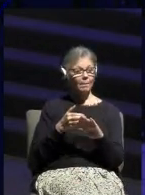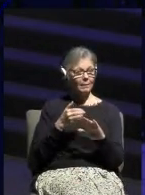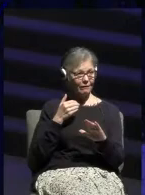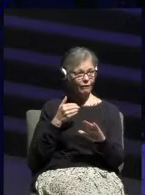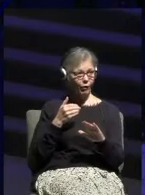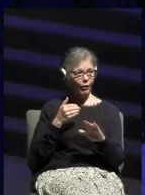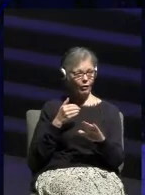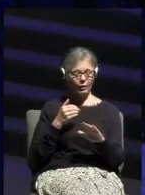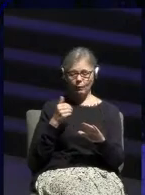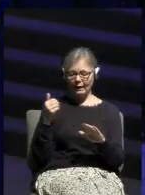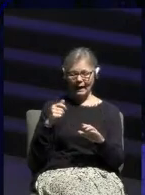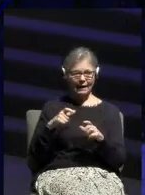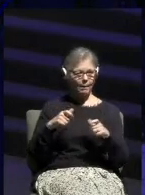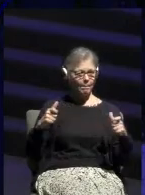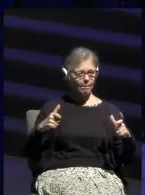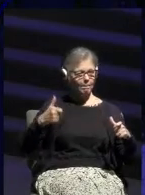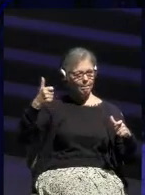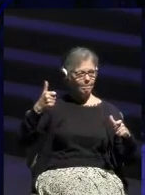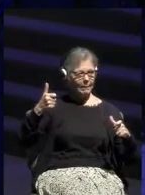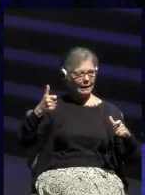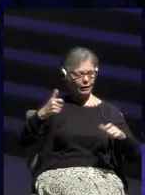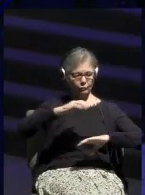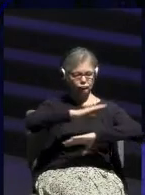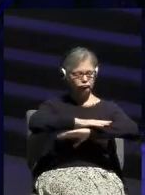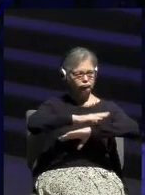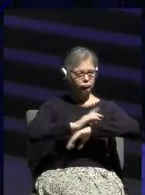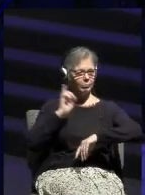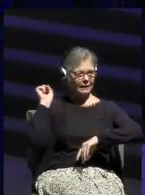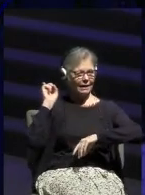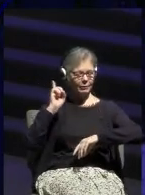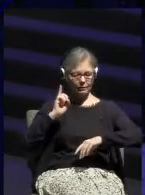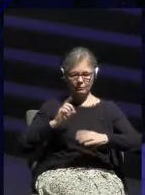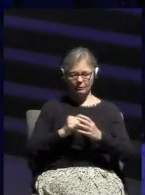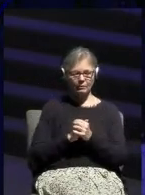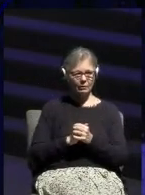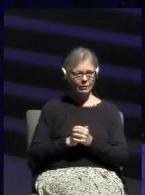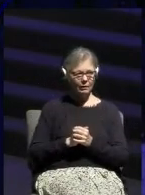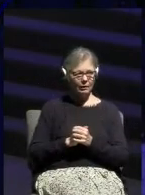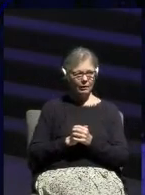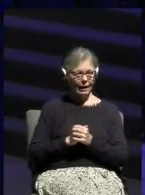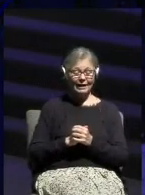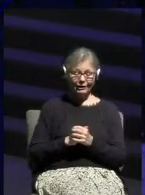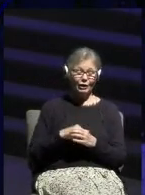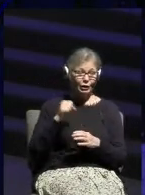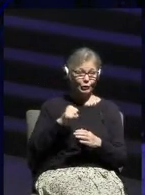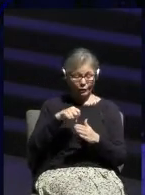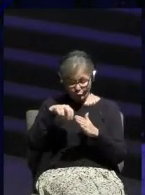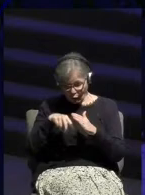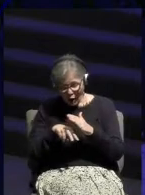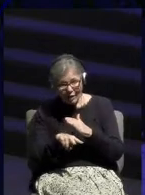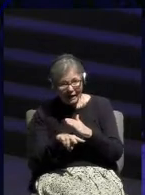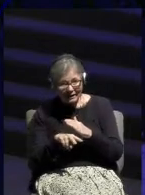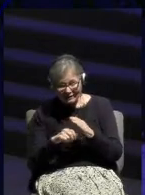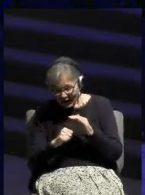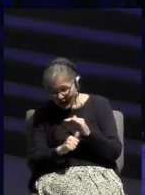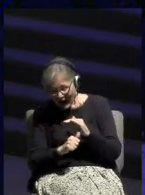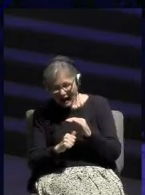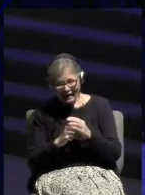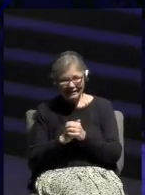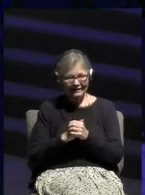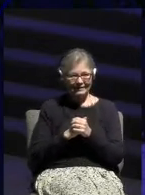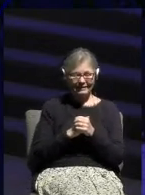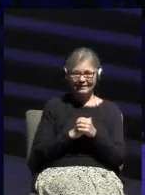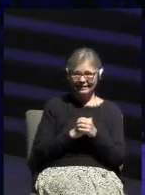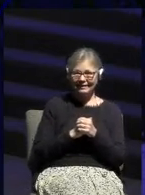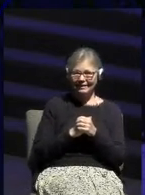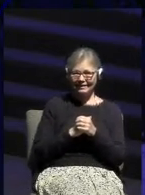pulpit than this, and it had three sides. You could actually get in it. You know, not the wooden one,